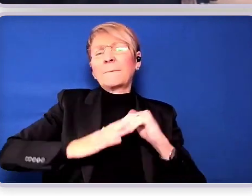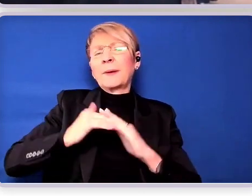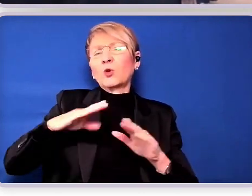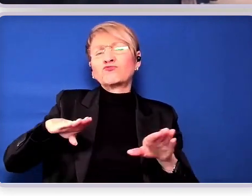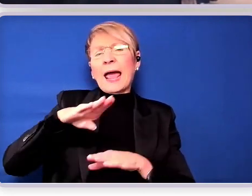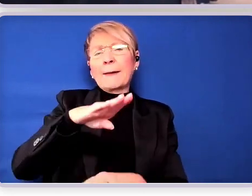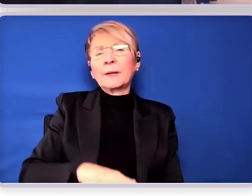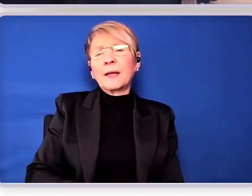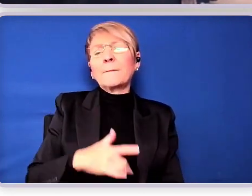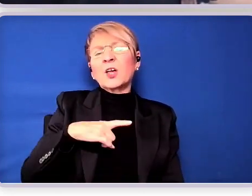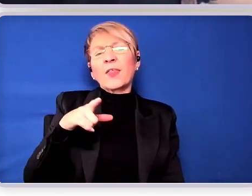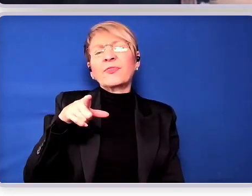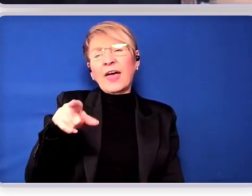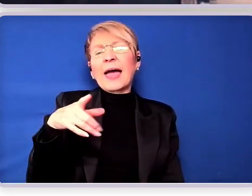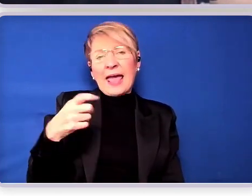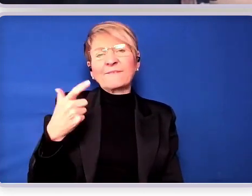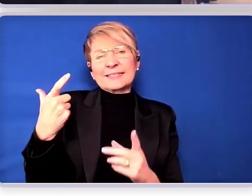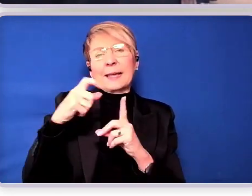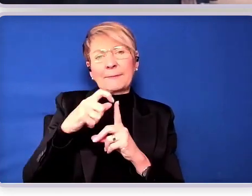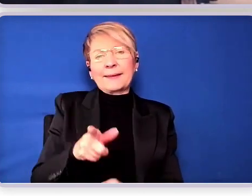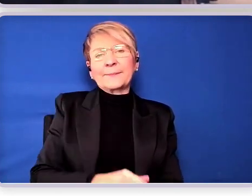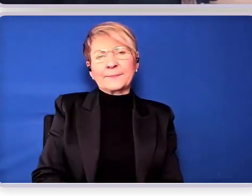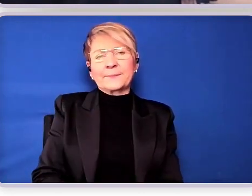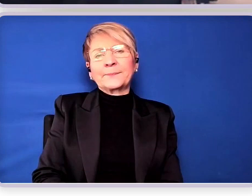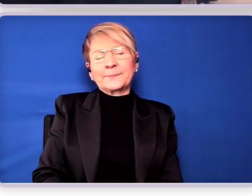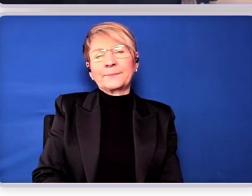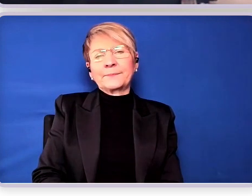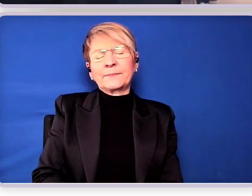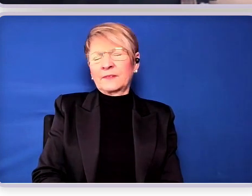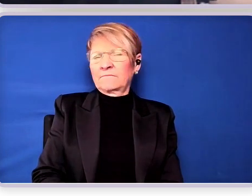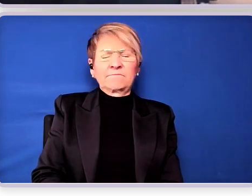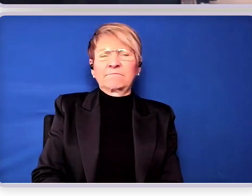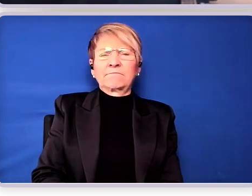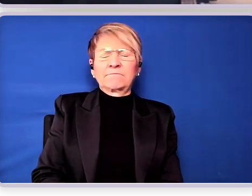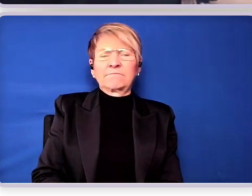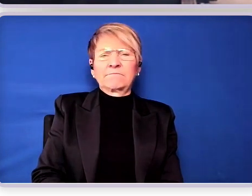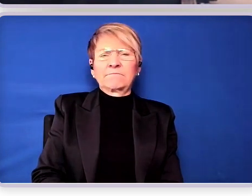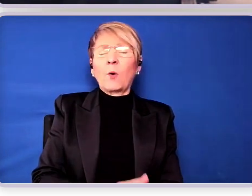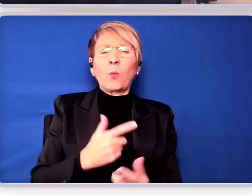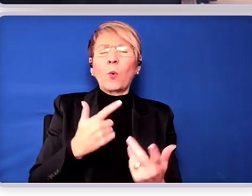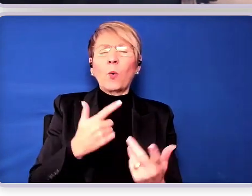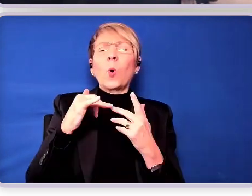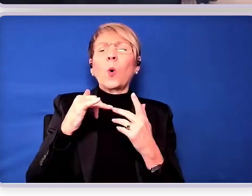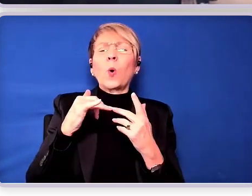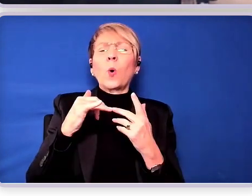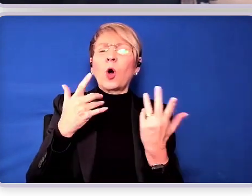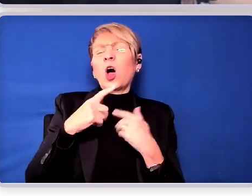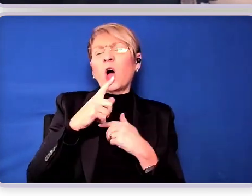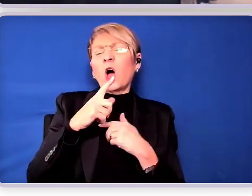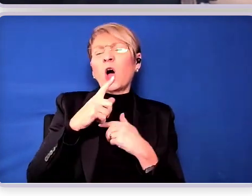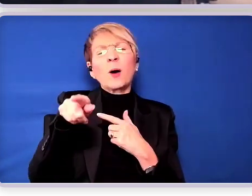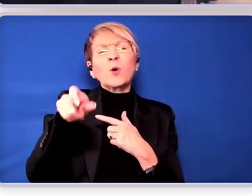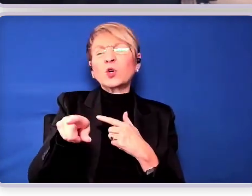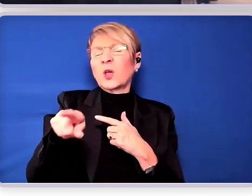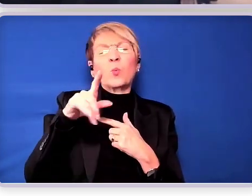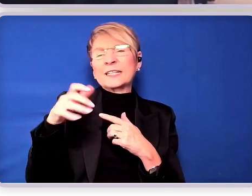wheelchair, because they had cerebral palsy. Or we didn't give Frank the sign language